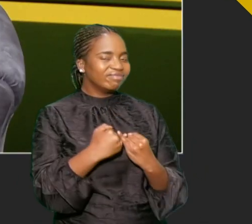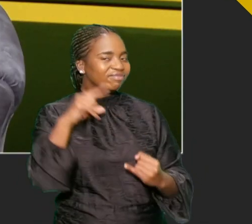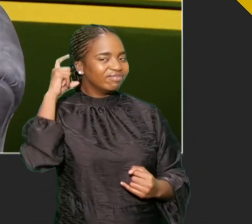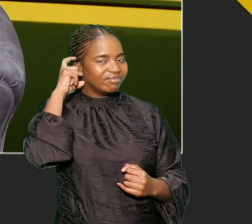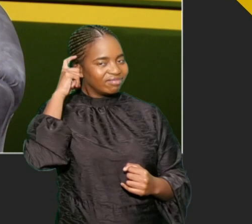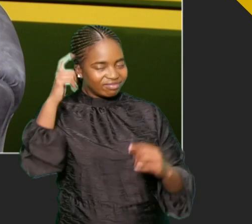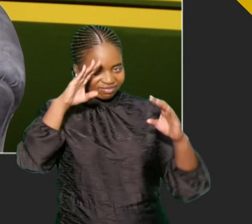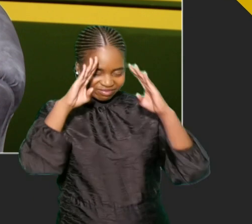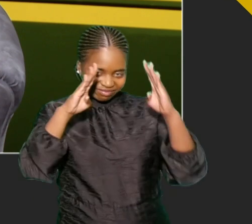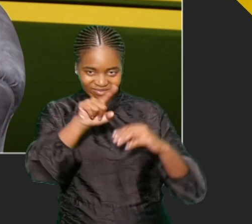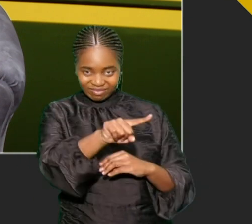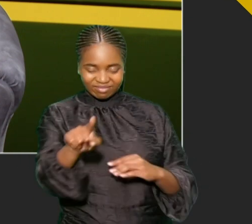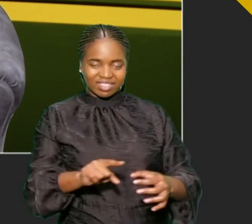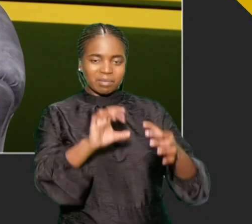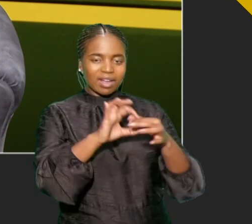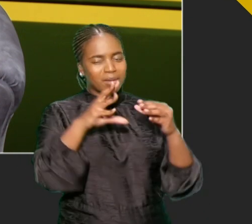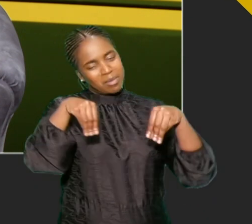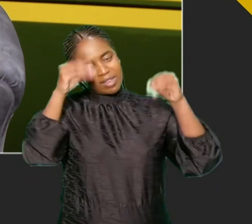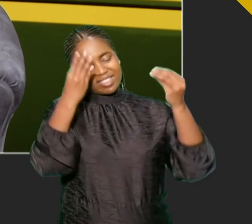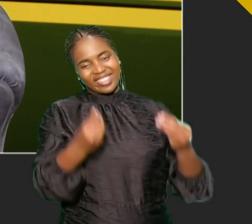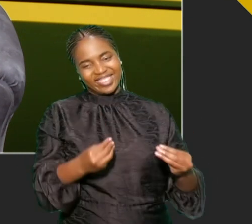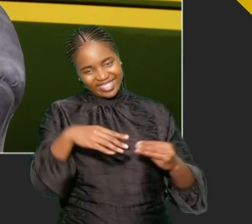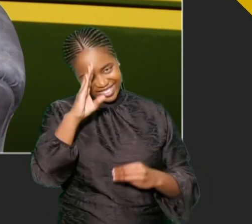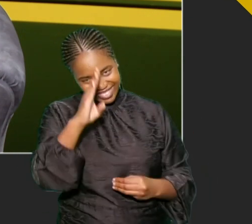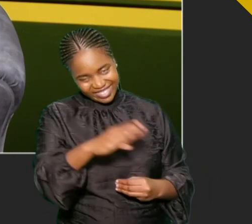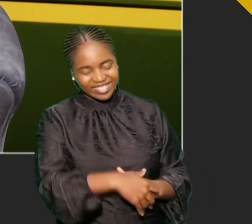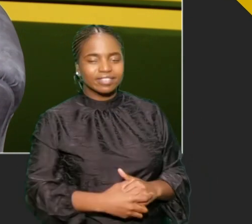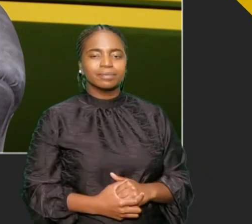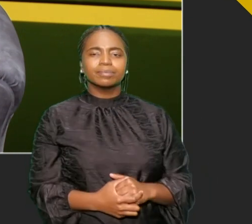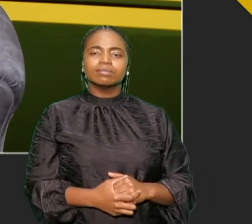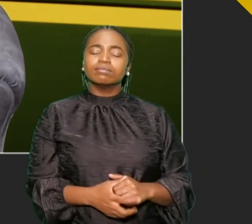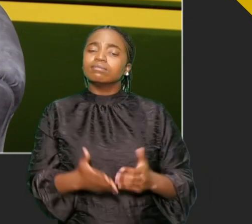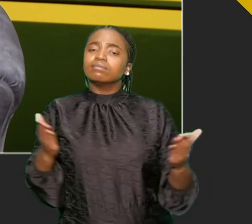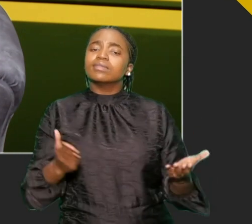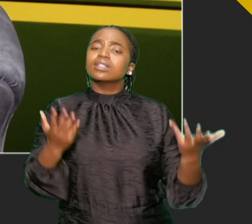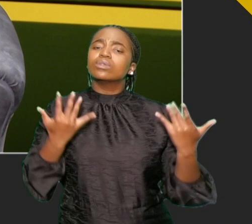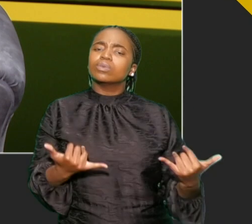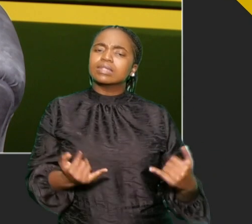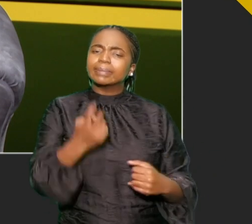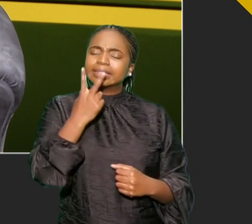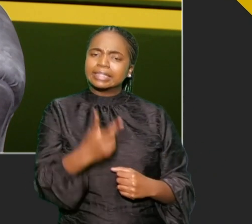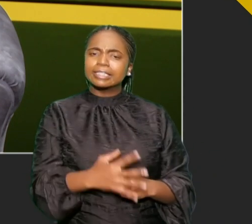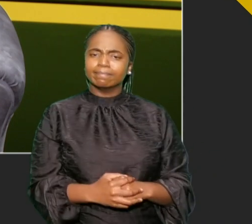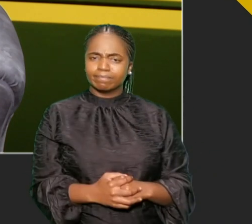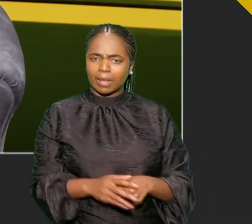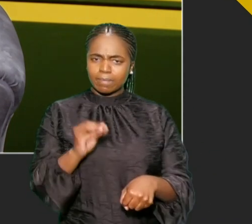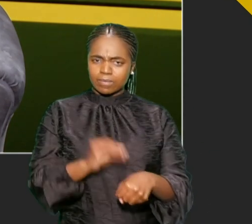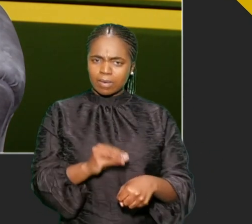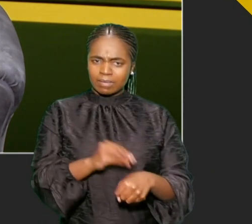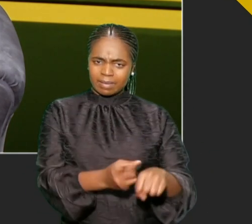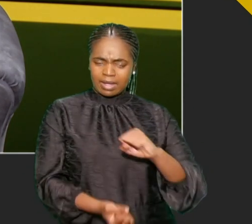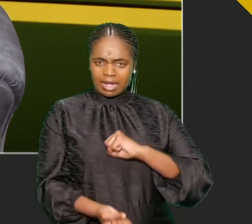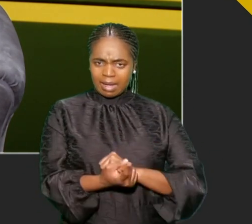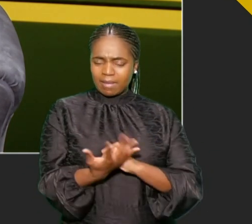ugcanele uSibewu uzizikele uyazi komncane nokumdala ngithi sawubona sithi singene indaba namhlanje sibona kakhulu inkinga esihlangabezana